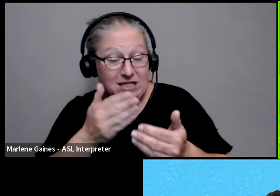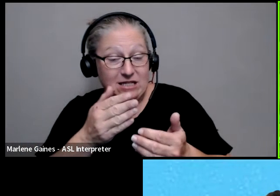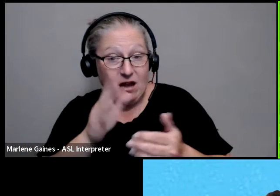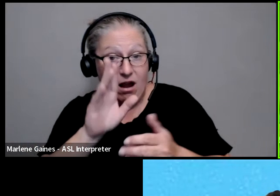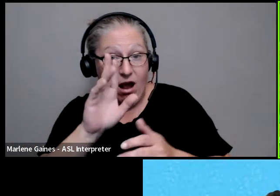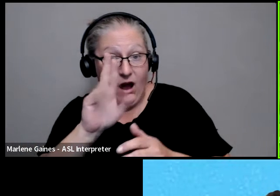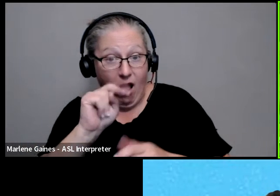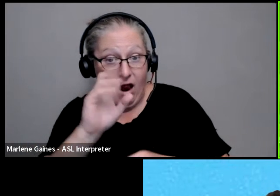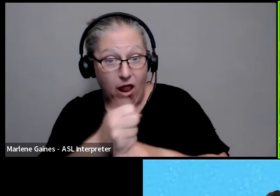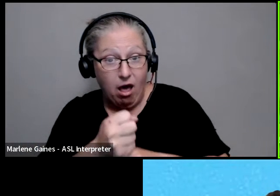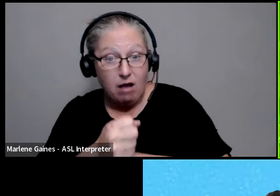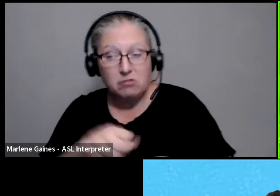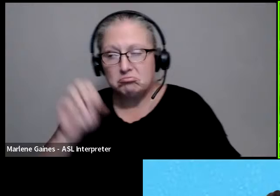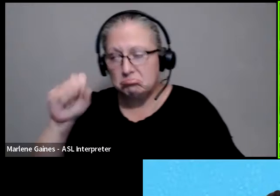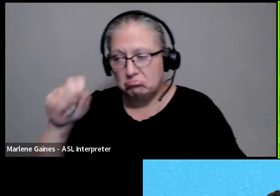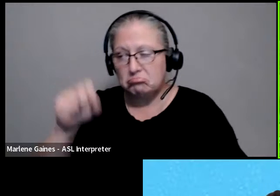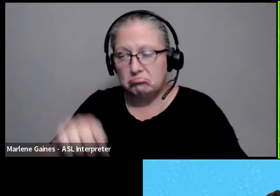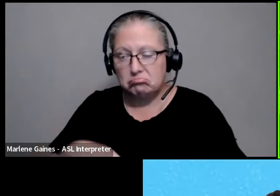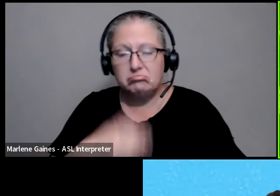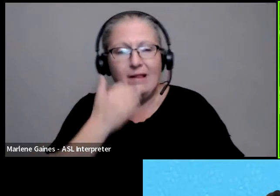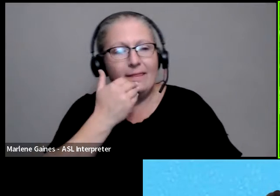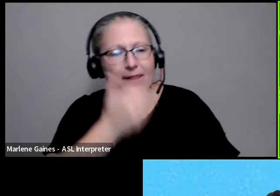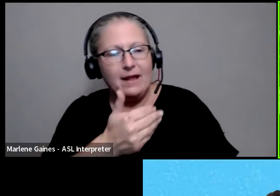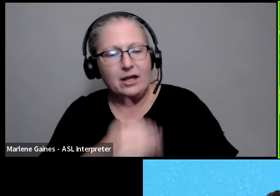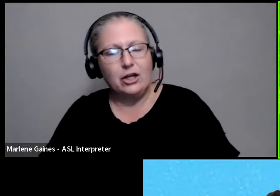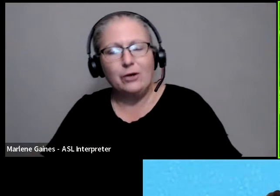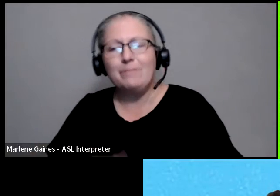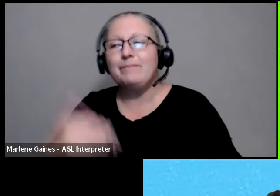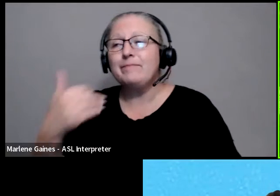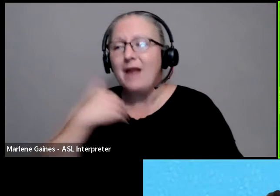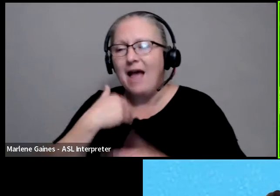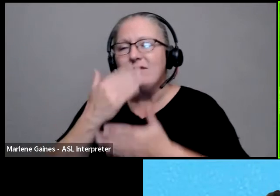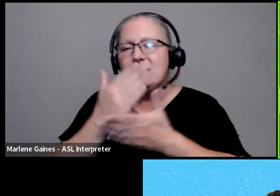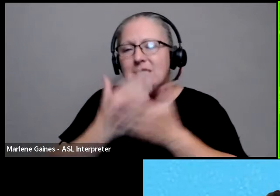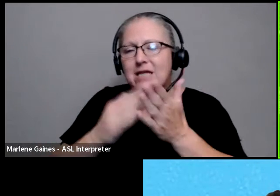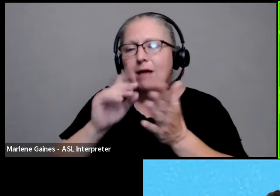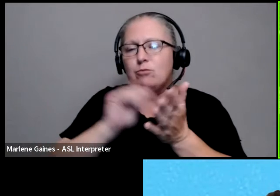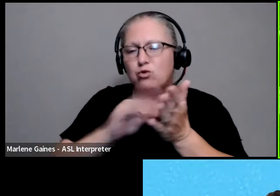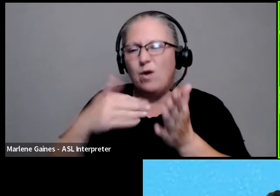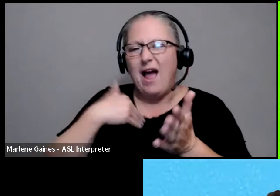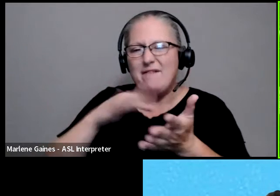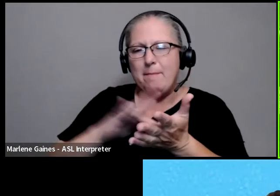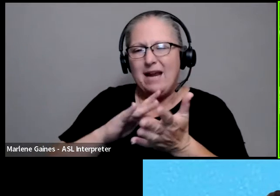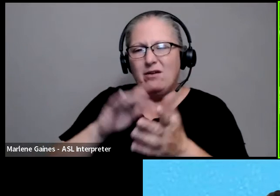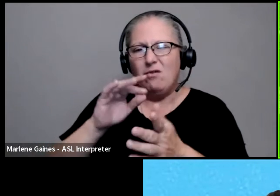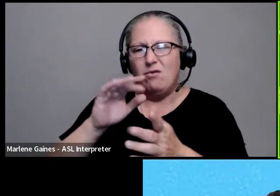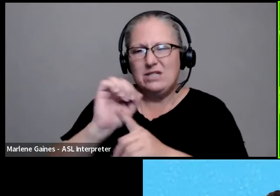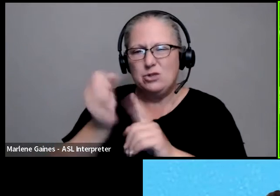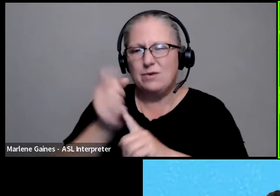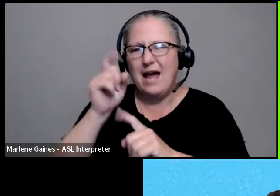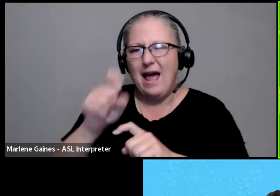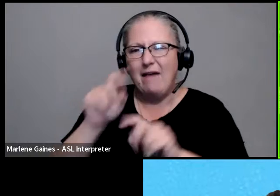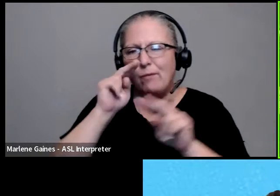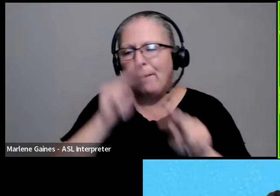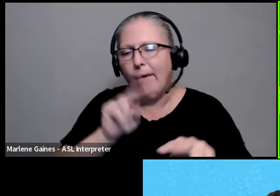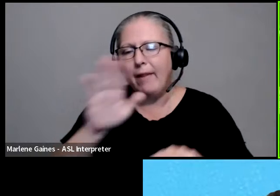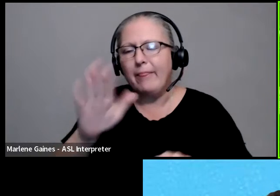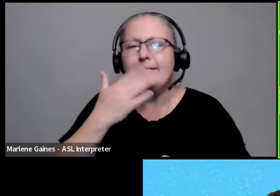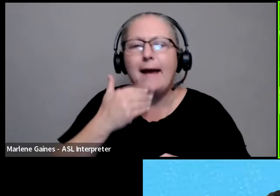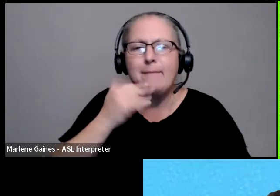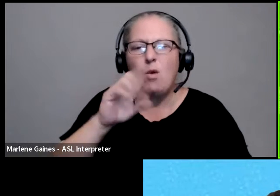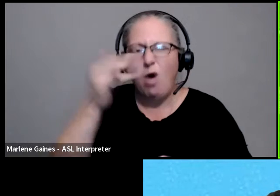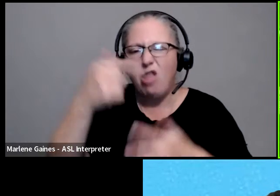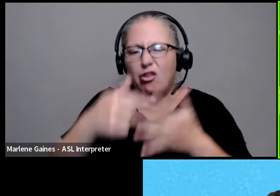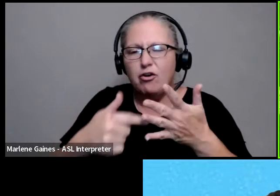Yeah. So, okay, Mhm. thank you. We do have a couple of students that have medical conditions where they need to monitor diabetes or other